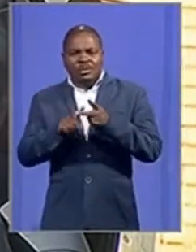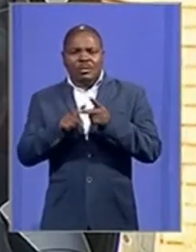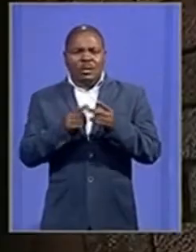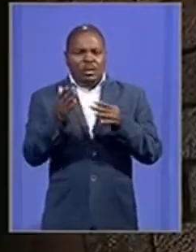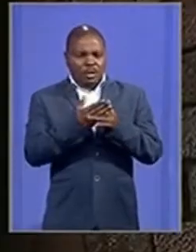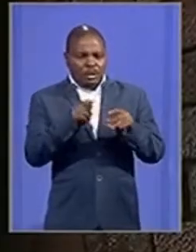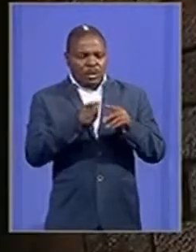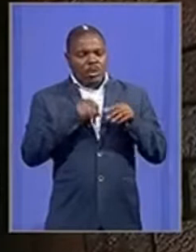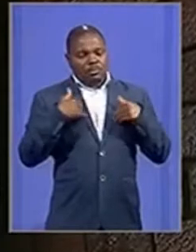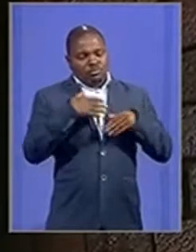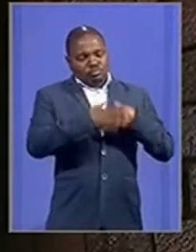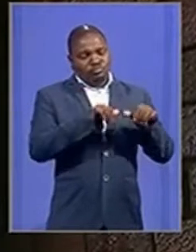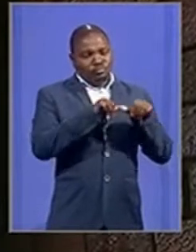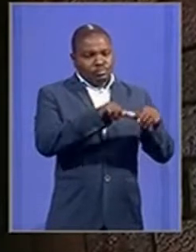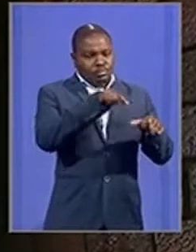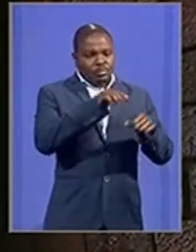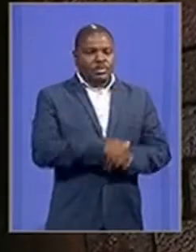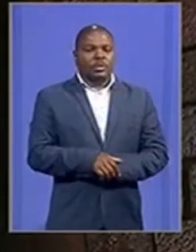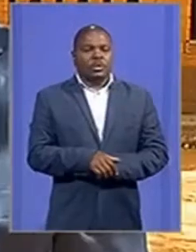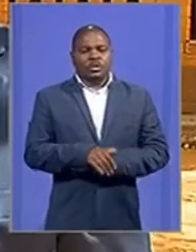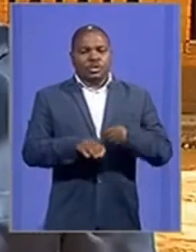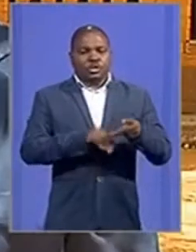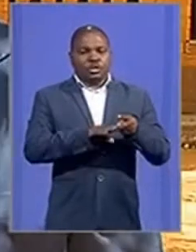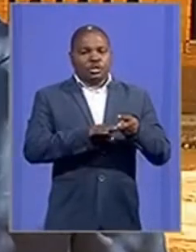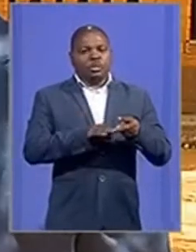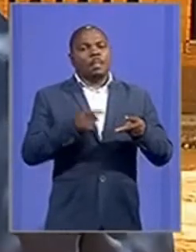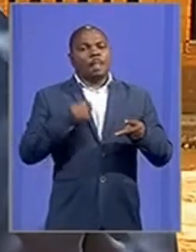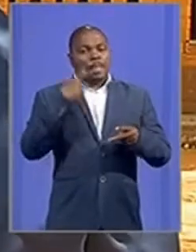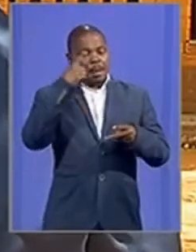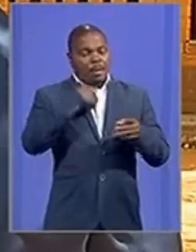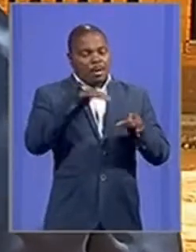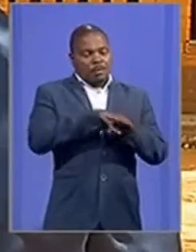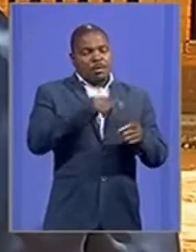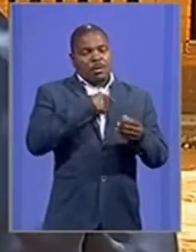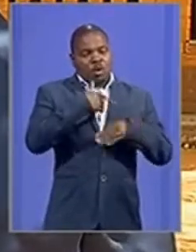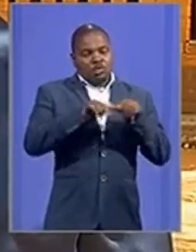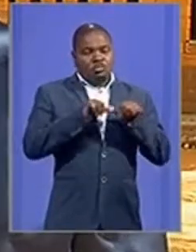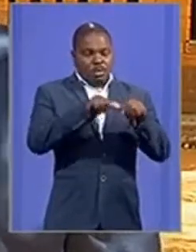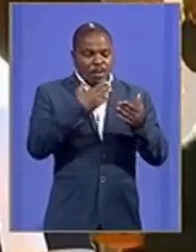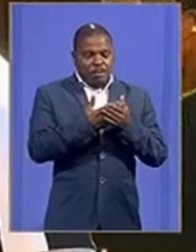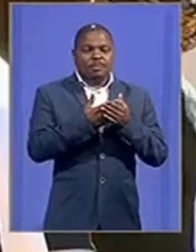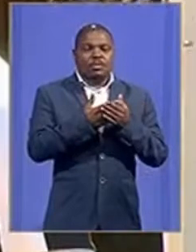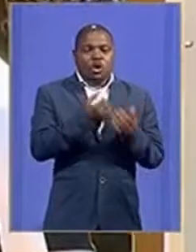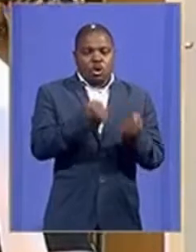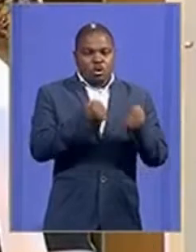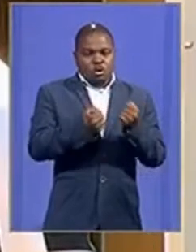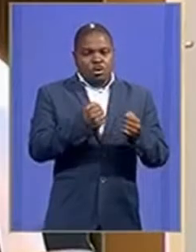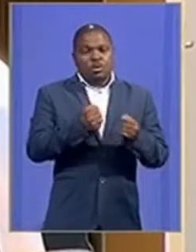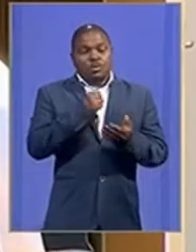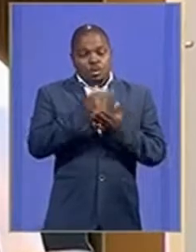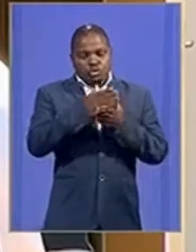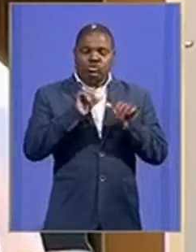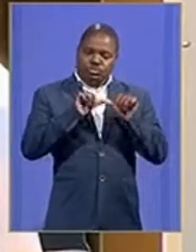the park home, and those maintenance cases that have been enrolled already, which are on the roll, will be attended